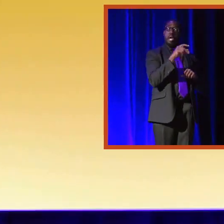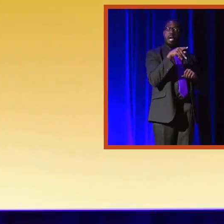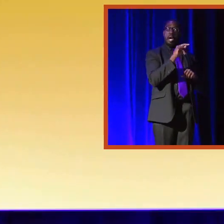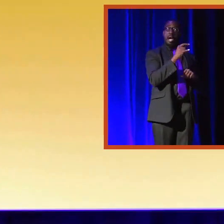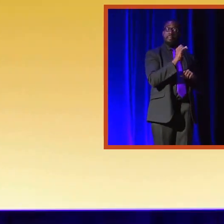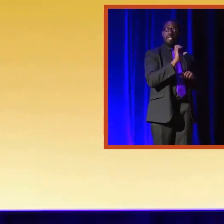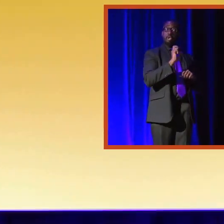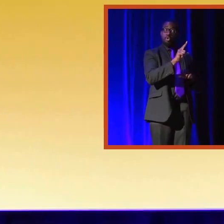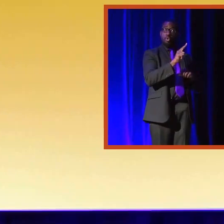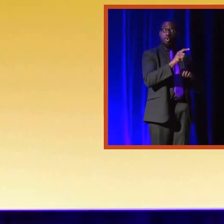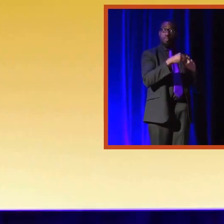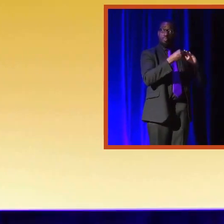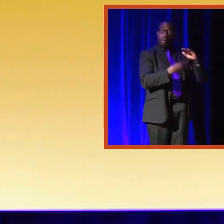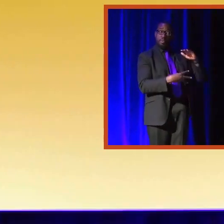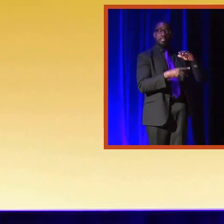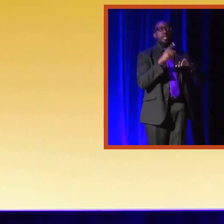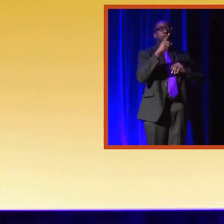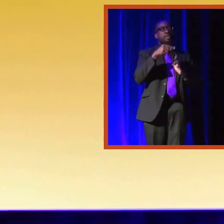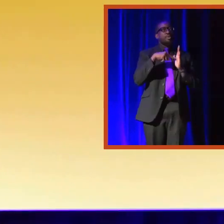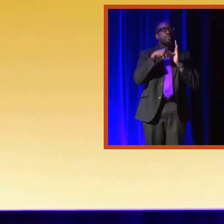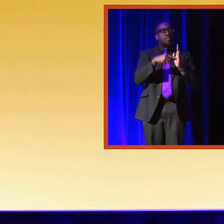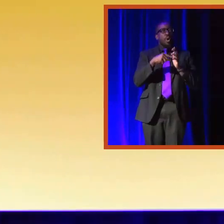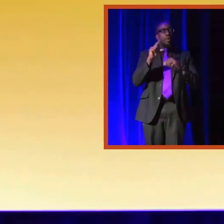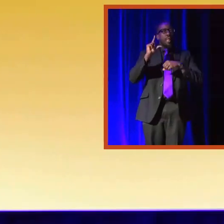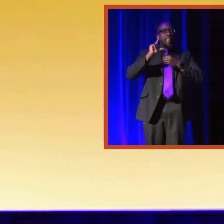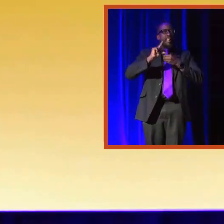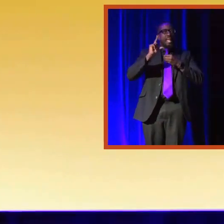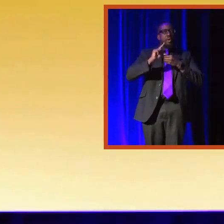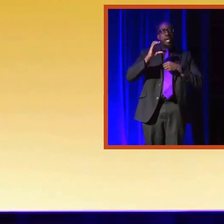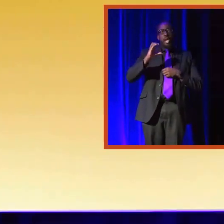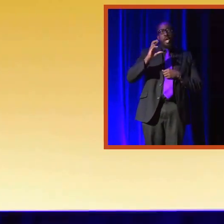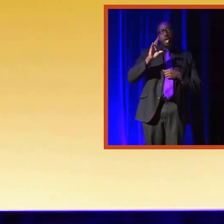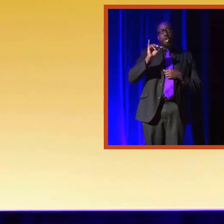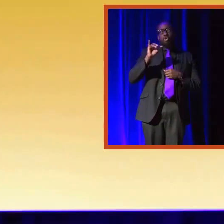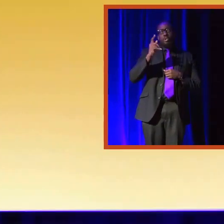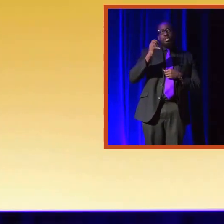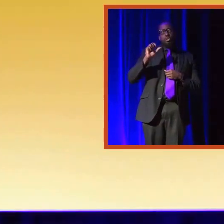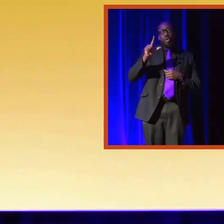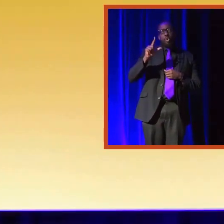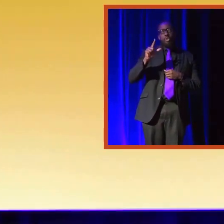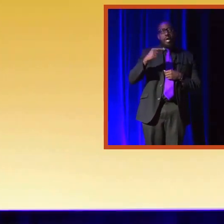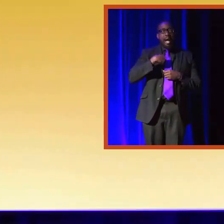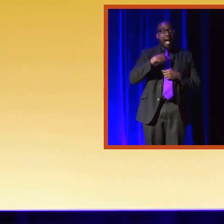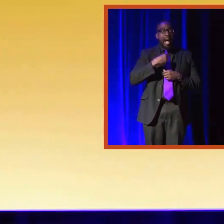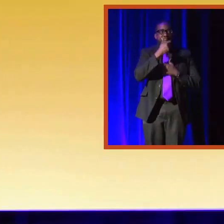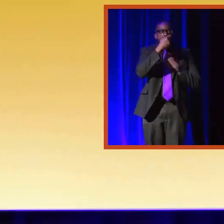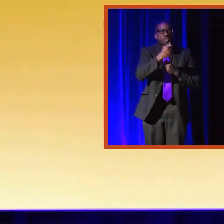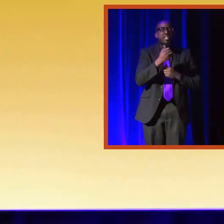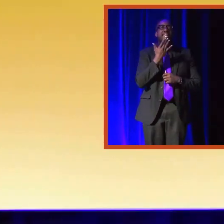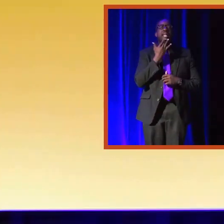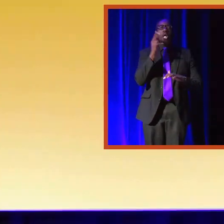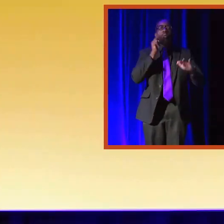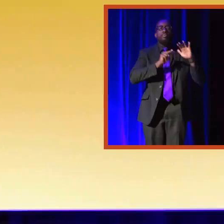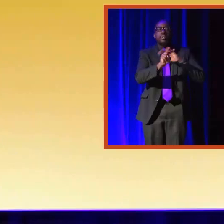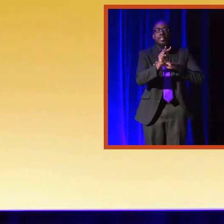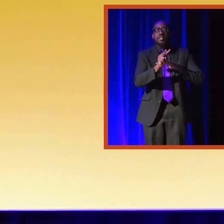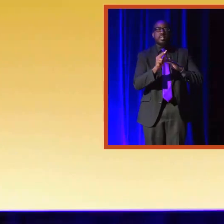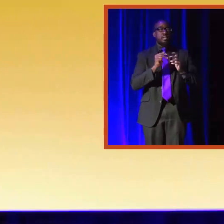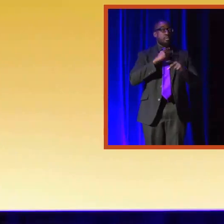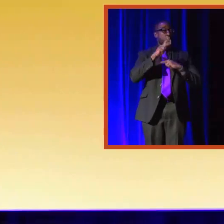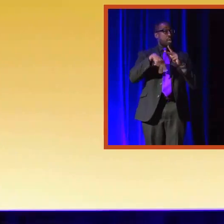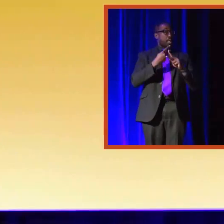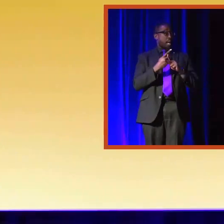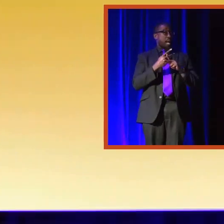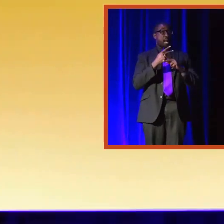showed liquid crystals, and I'm actually very interested in the color predictions, in terms of what kind of color it would